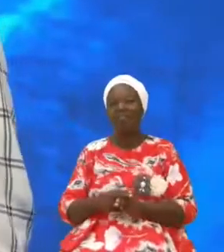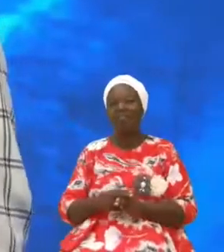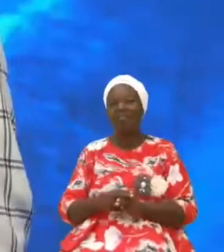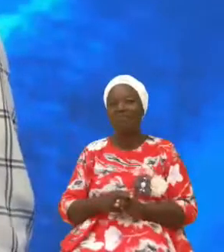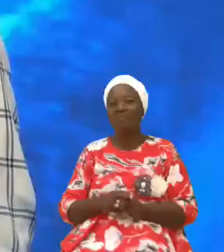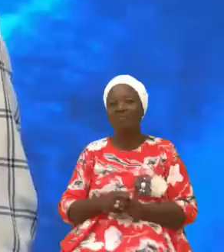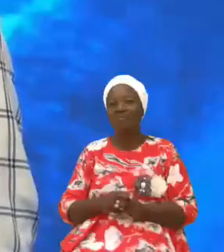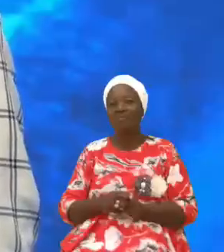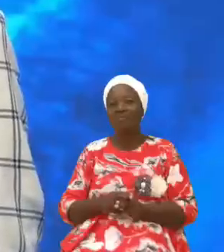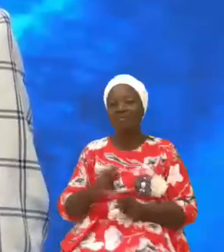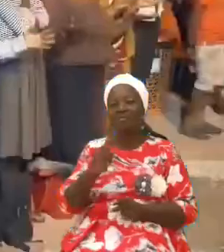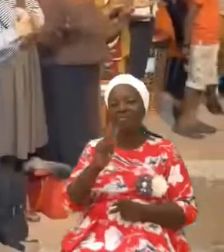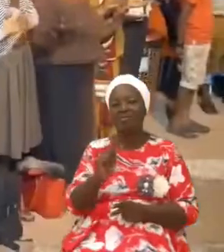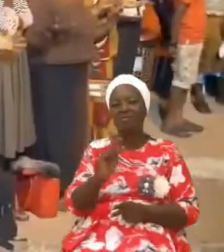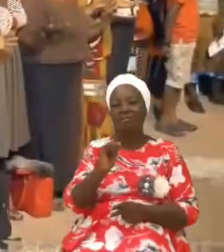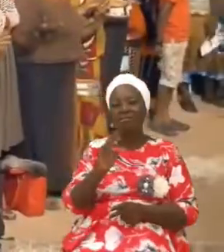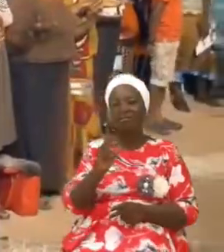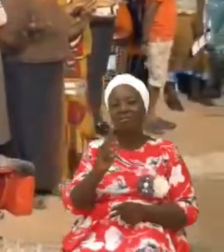must vanish away.